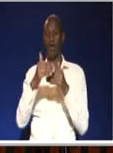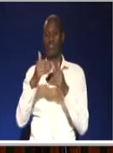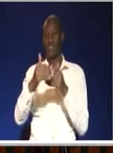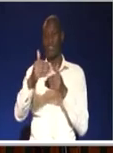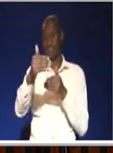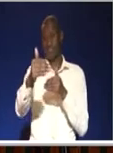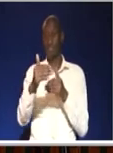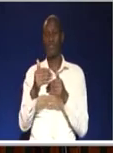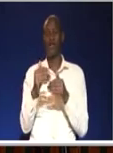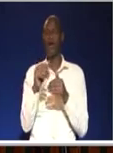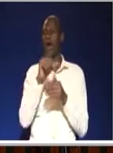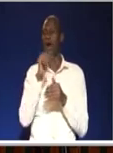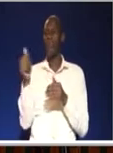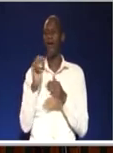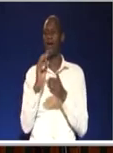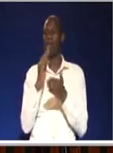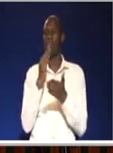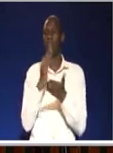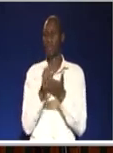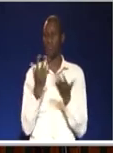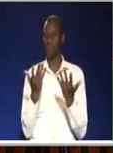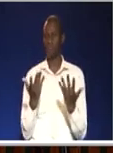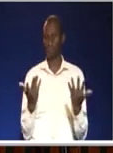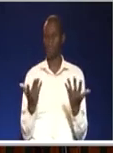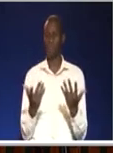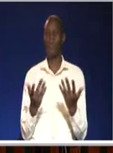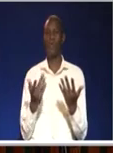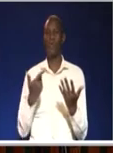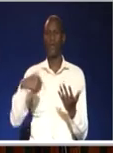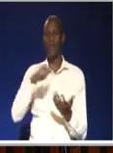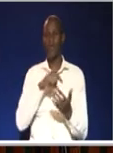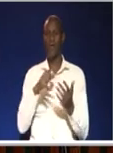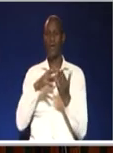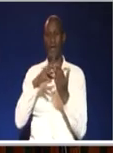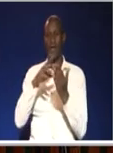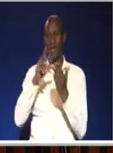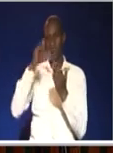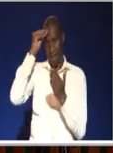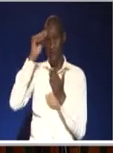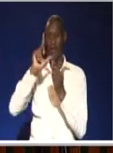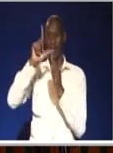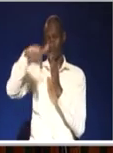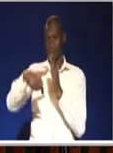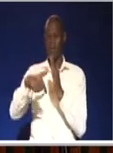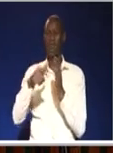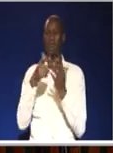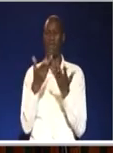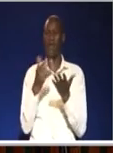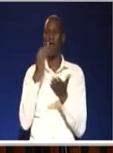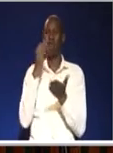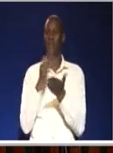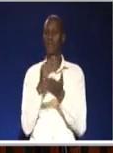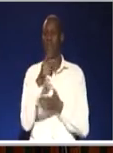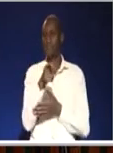factors? These factors, we are going to look at them later. And these are